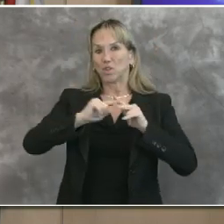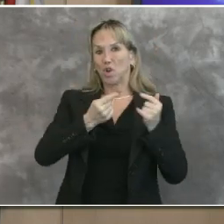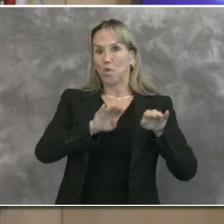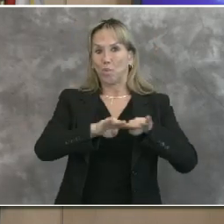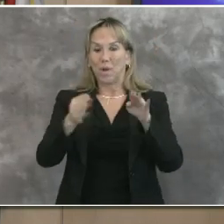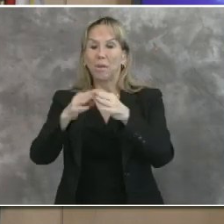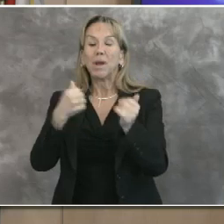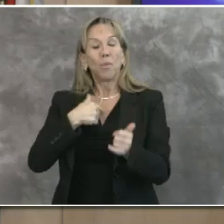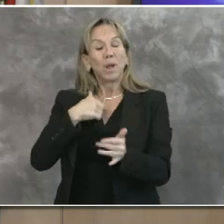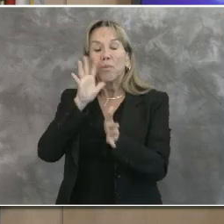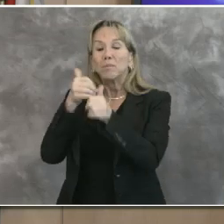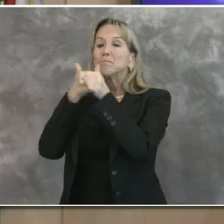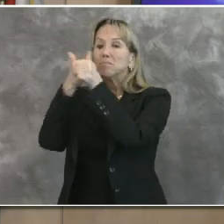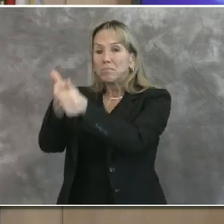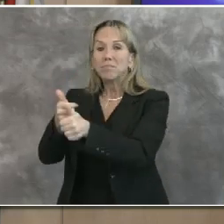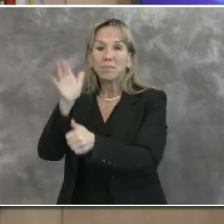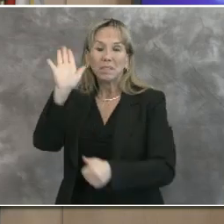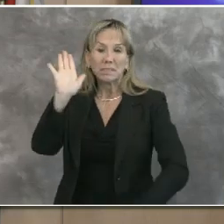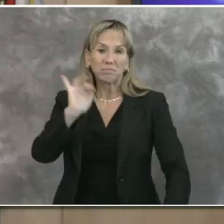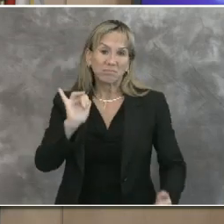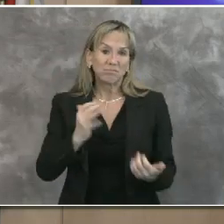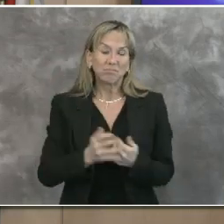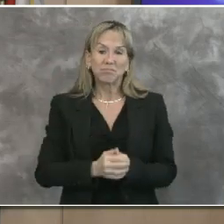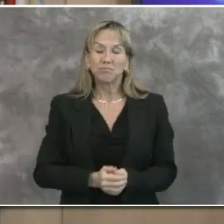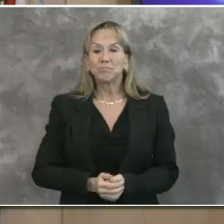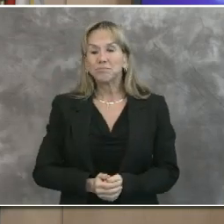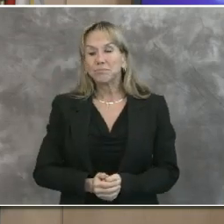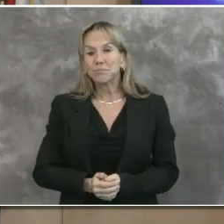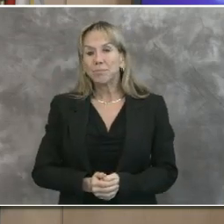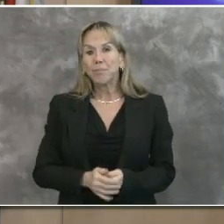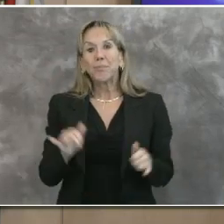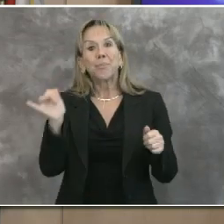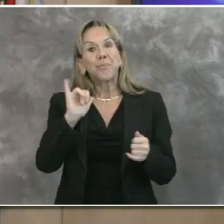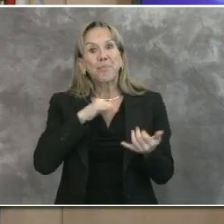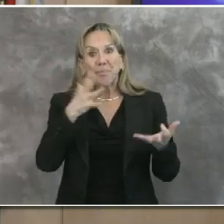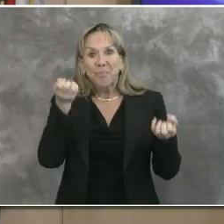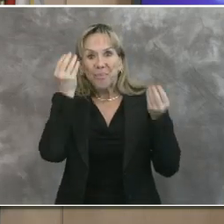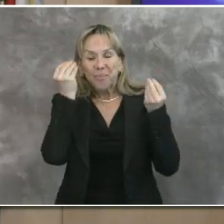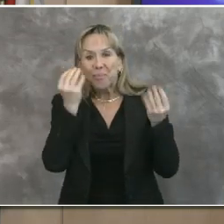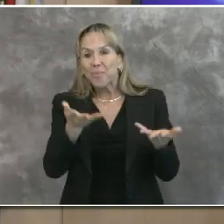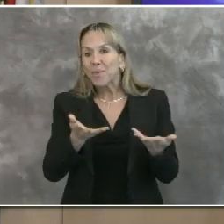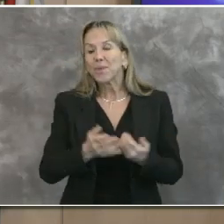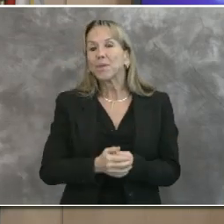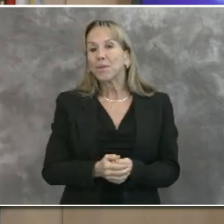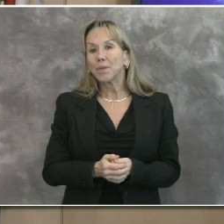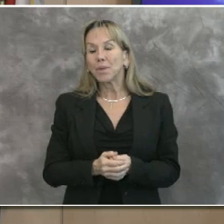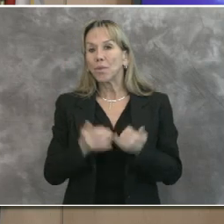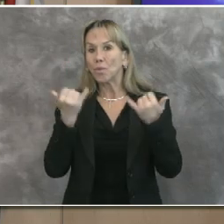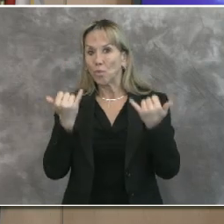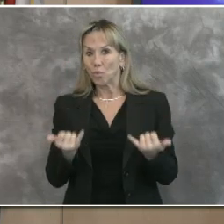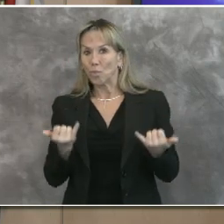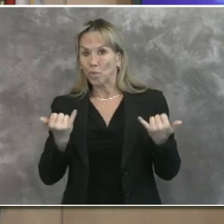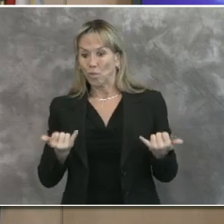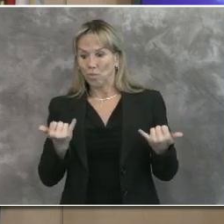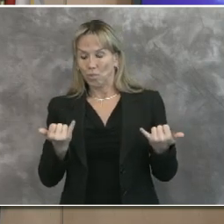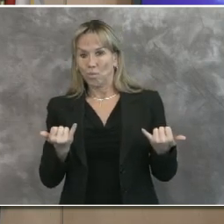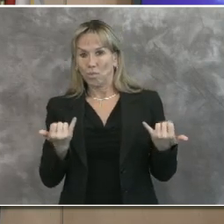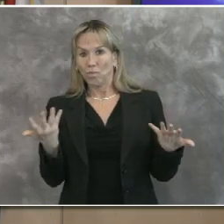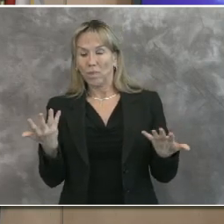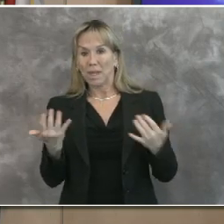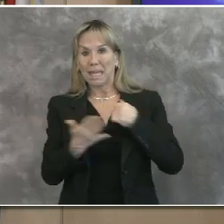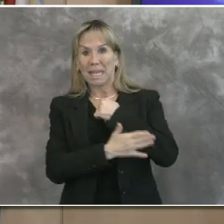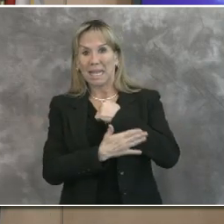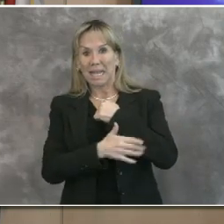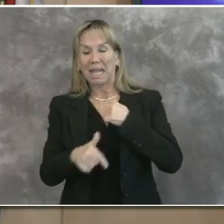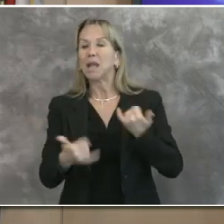following the state's roadmap to reopening. I also want to make note that today the county opened